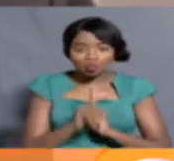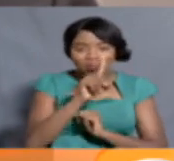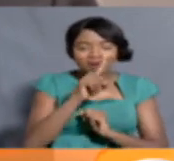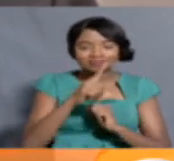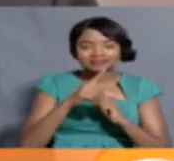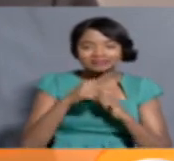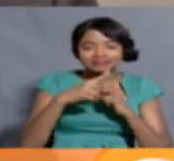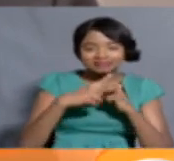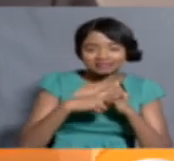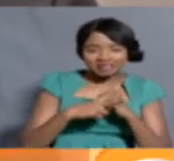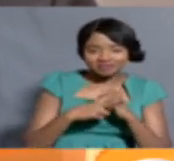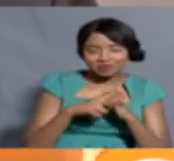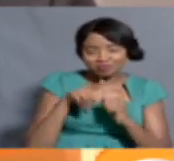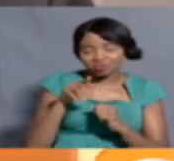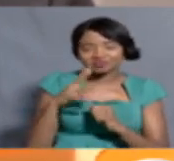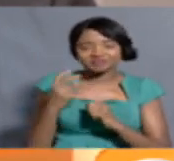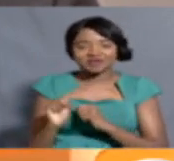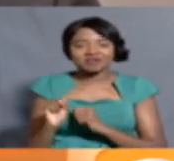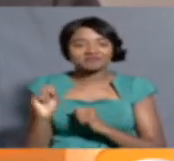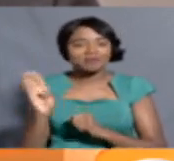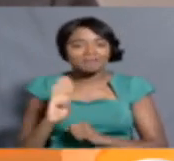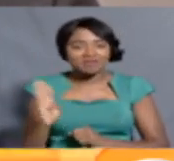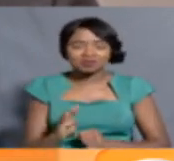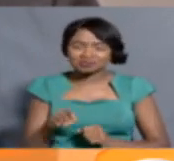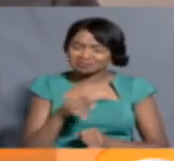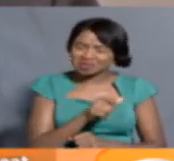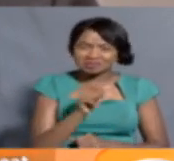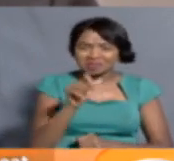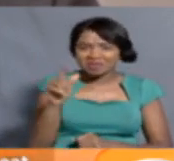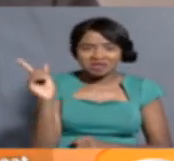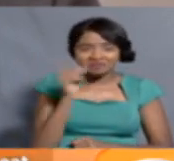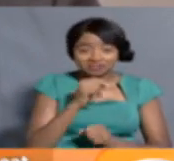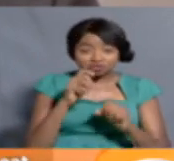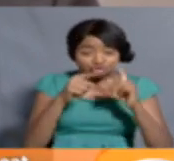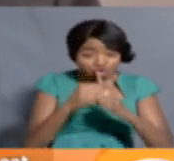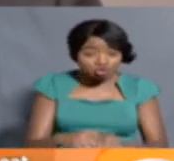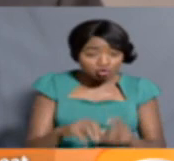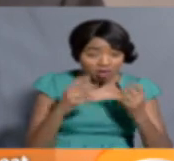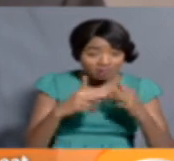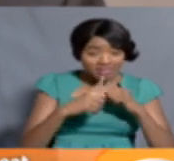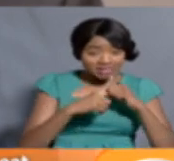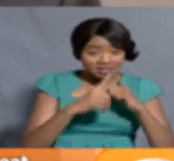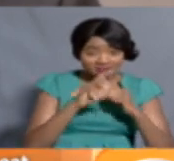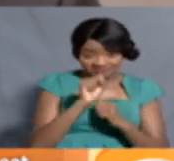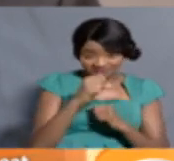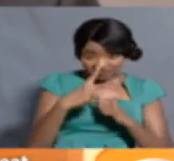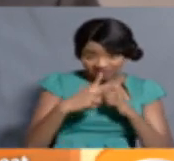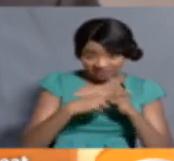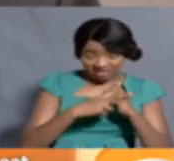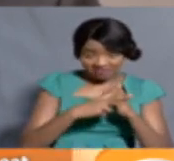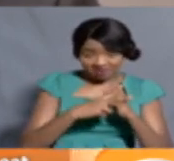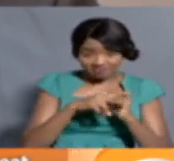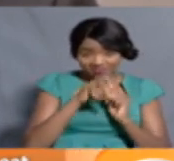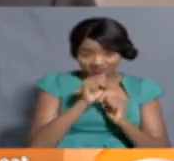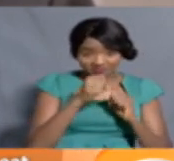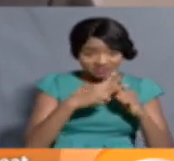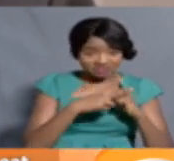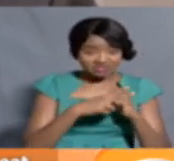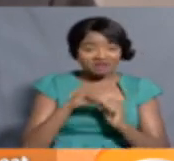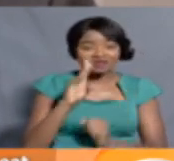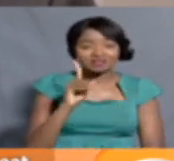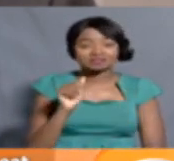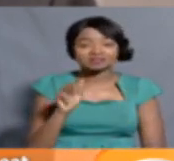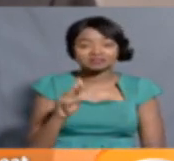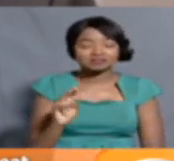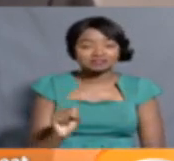another 5 billion, another 6 billion. And actually, there are 60 dams. Huh? Absolutely. 57. There are some dams that were even mooted